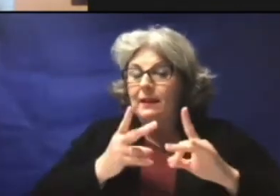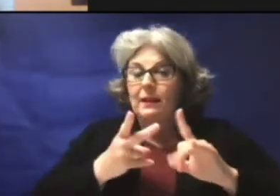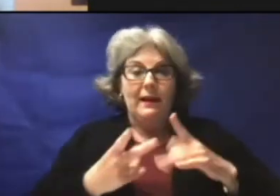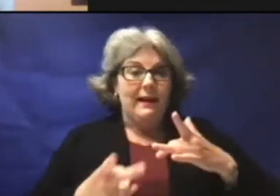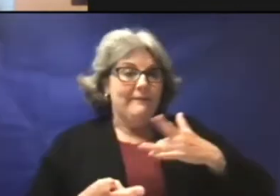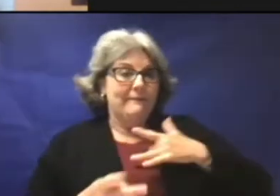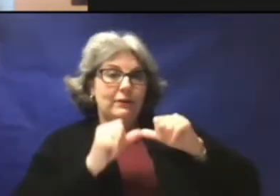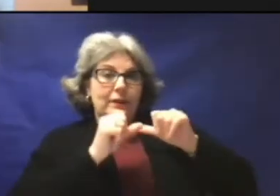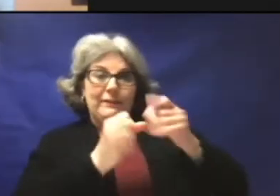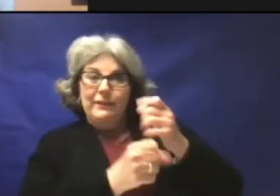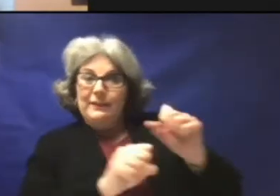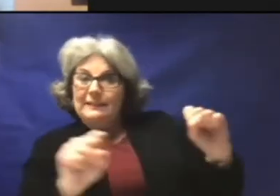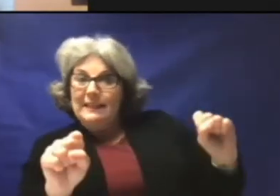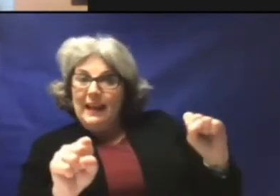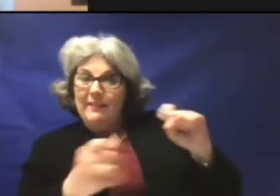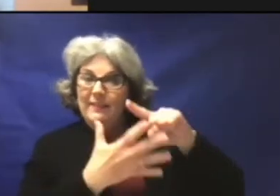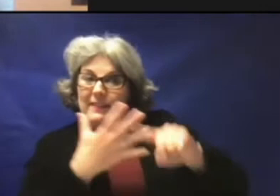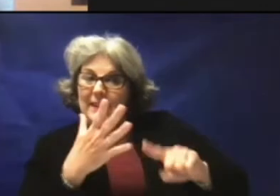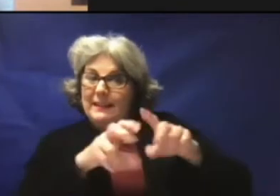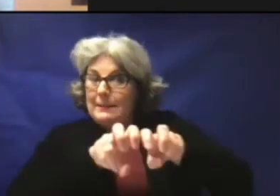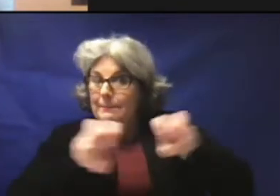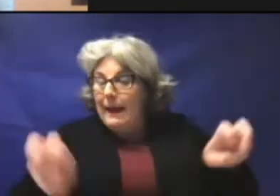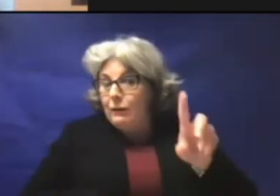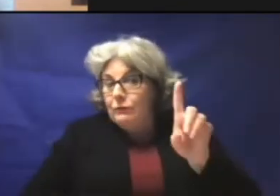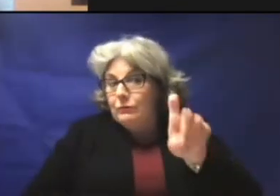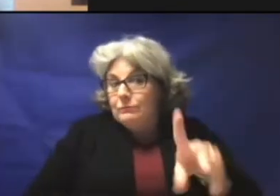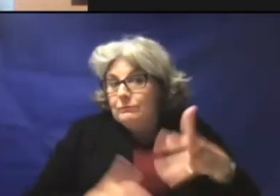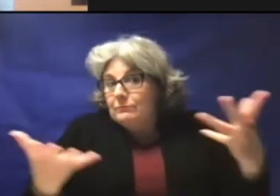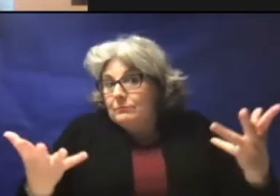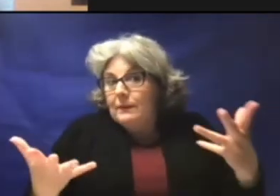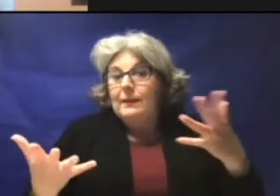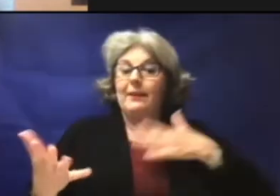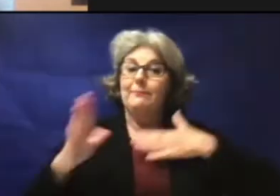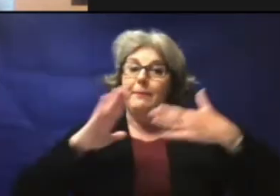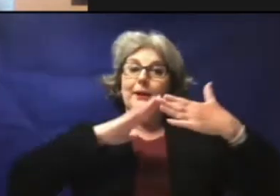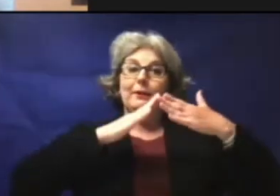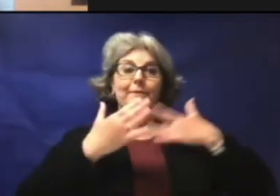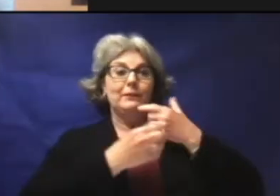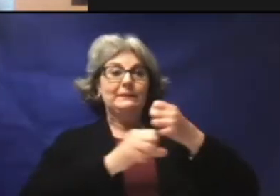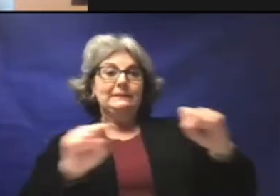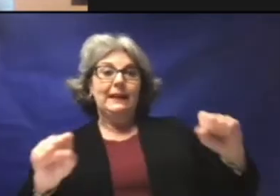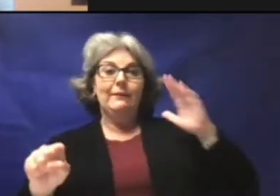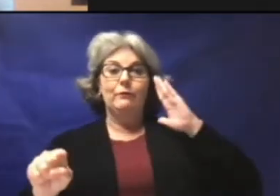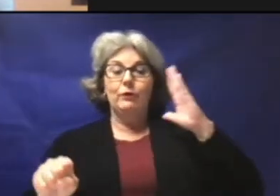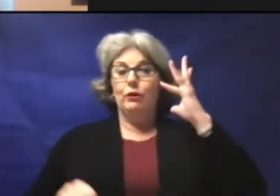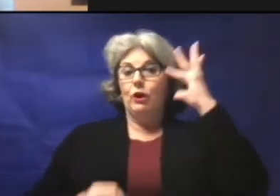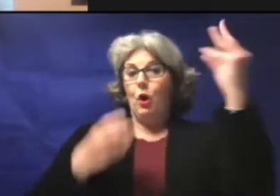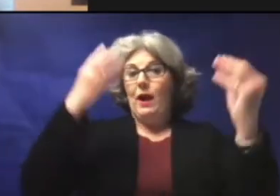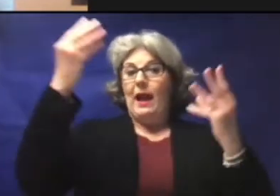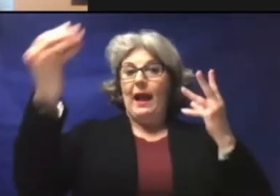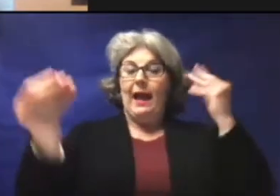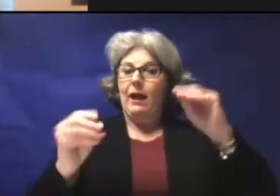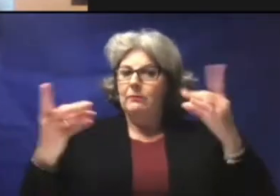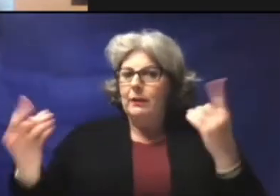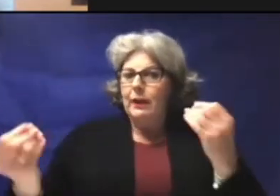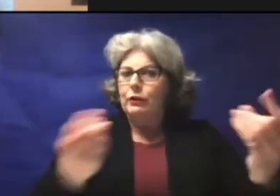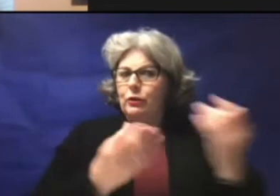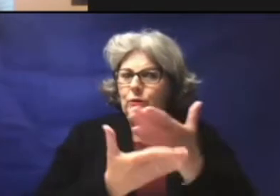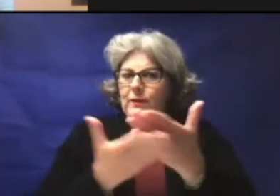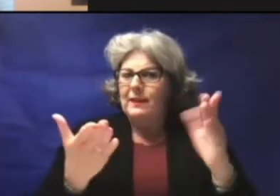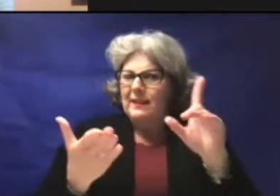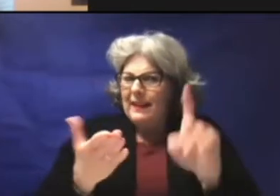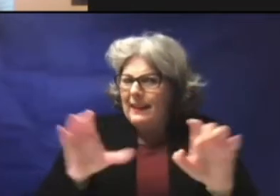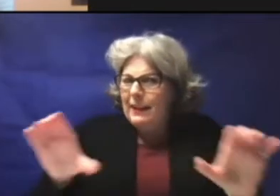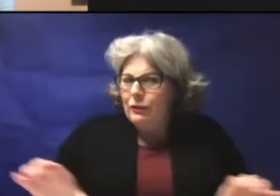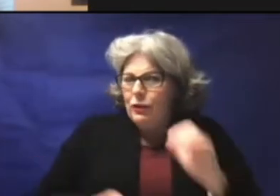going to continue to feel safe having these panels, right? I don't know if my community is going to feel safe even going out there and doing the things that they need to